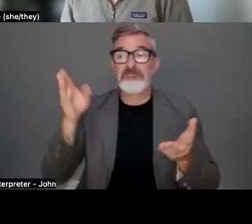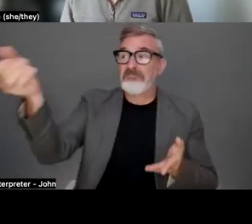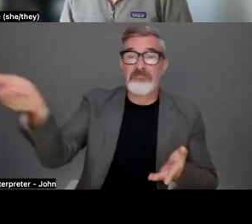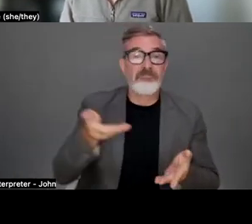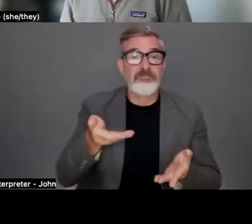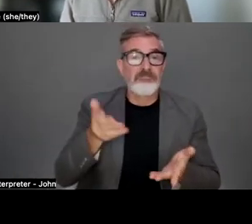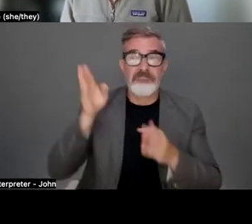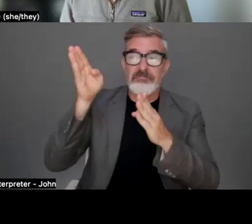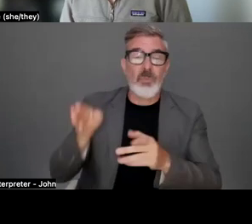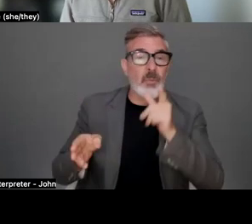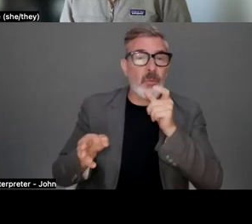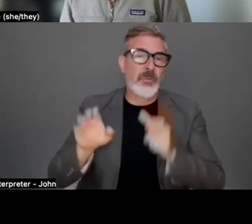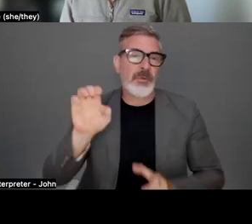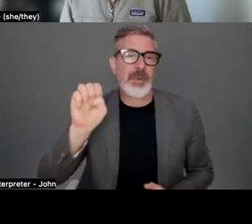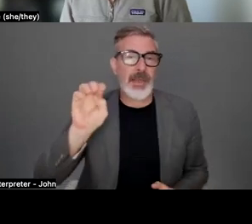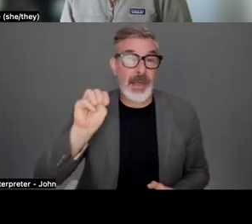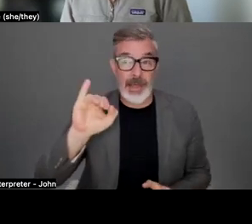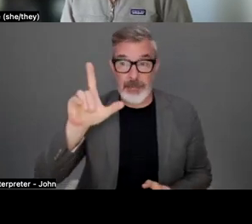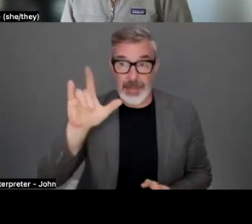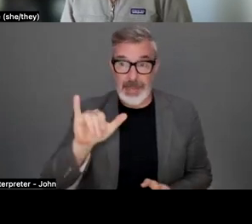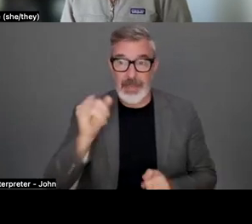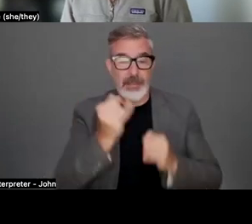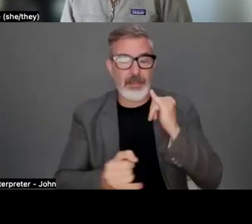as well as Jason